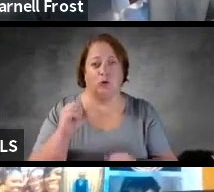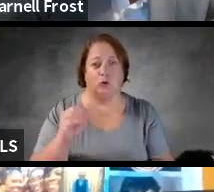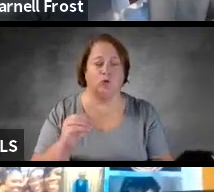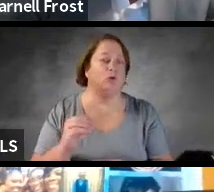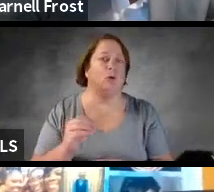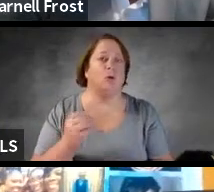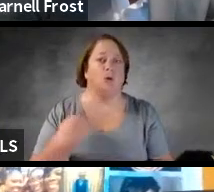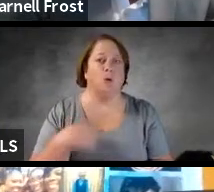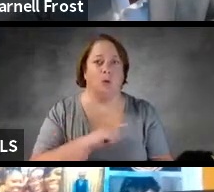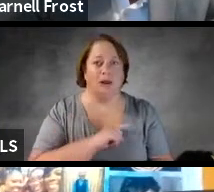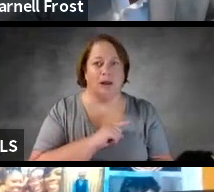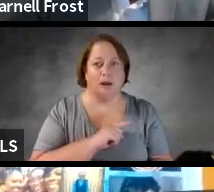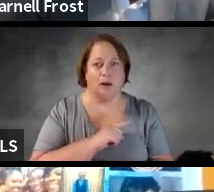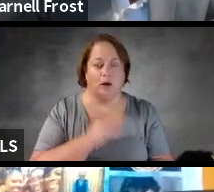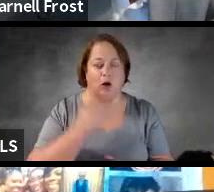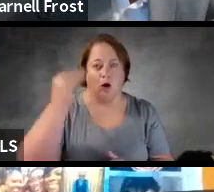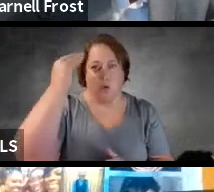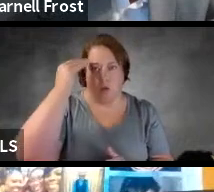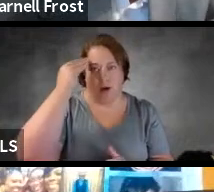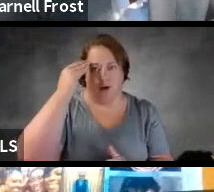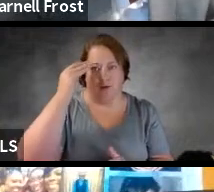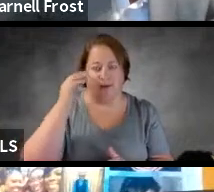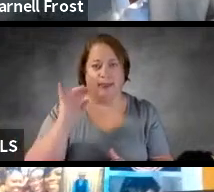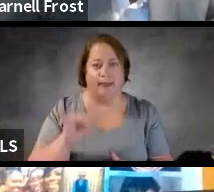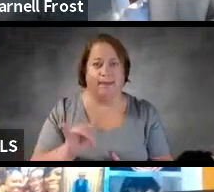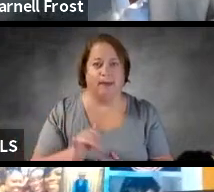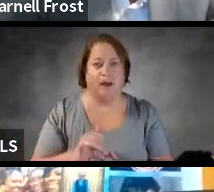are mindful of that